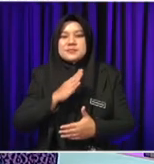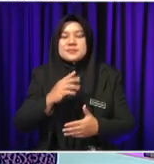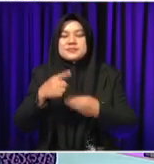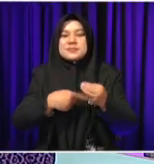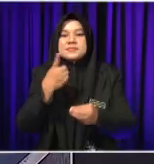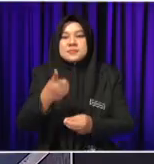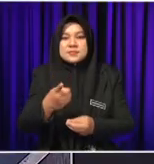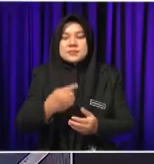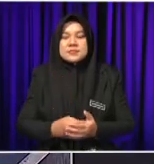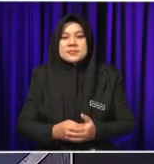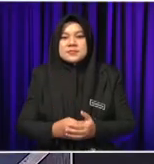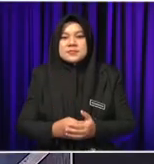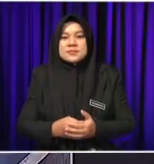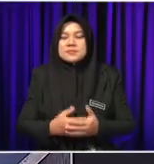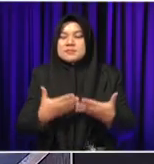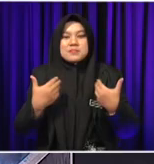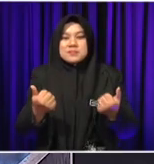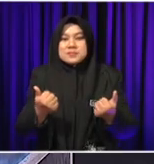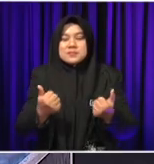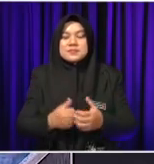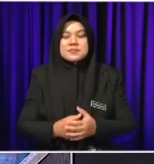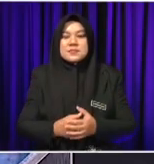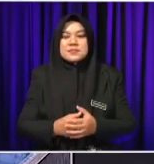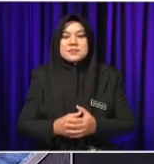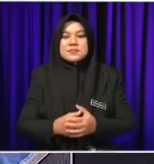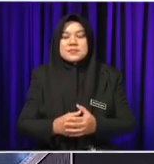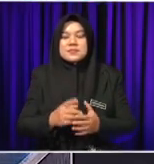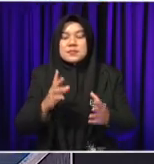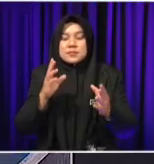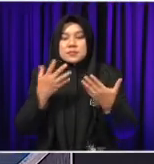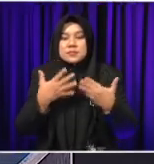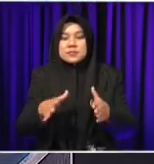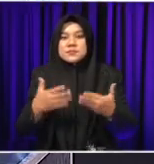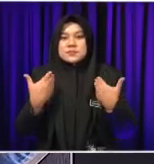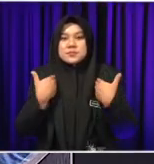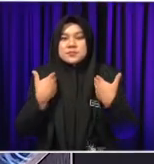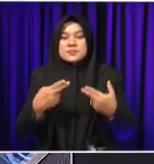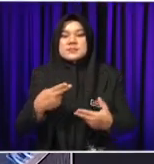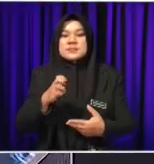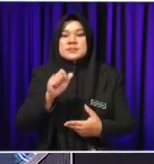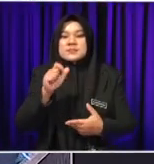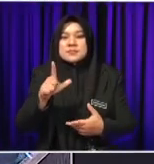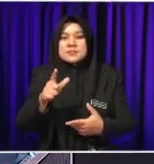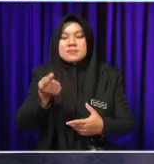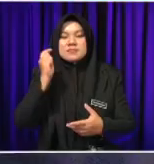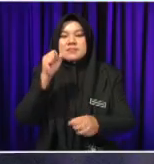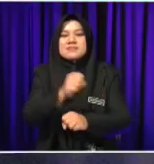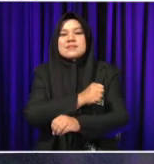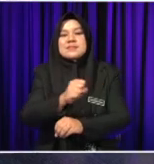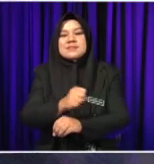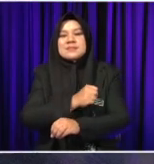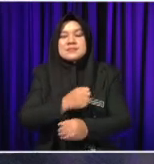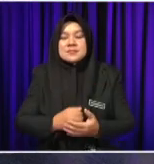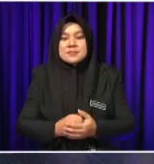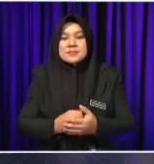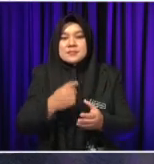you? We're doing good as well here. And I'm sure we are, because we just had a heal of heart song just now. Exactly. And we'll